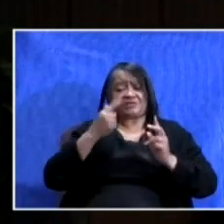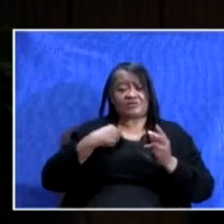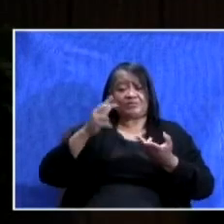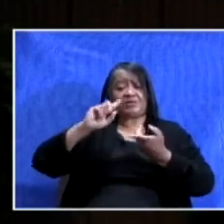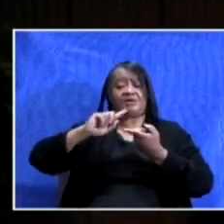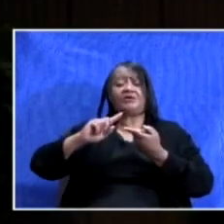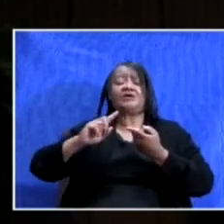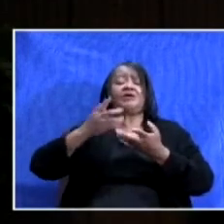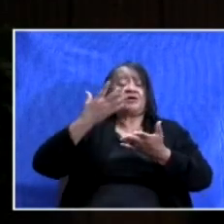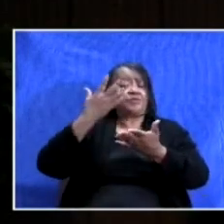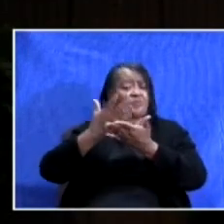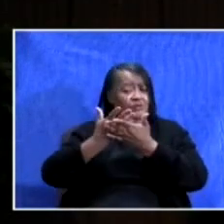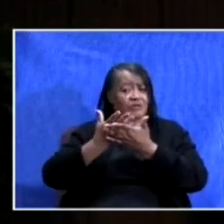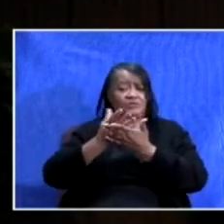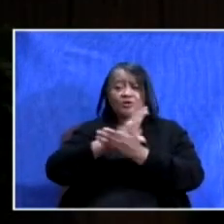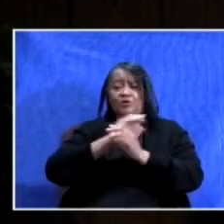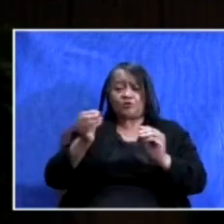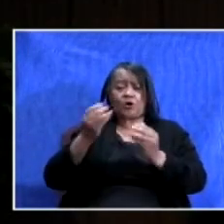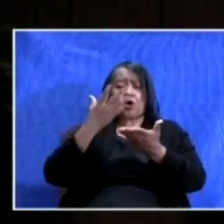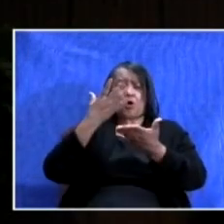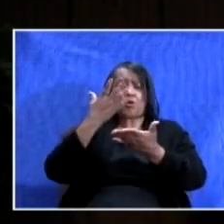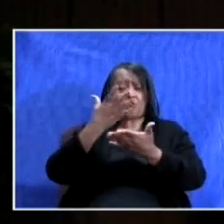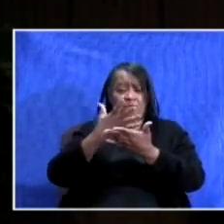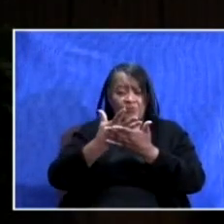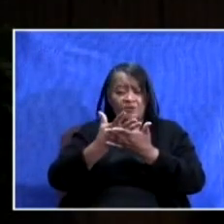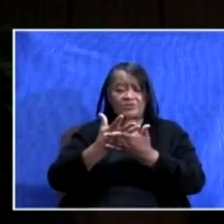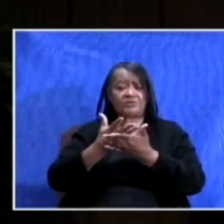And that's why you are condemned.